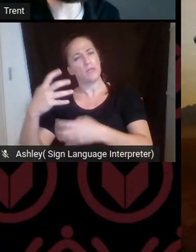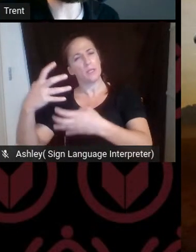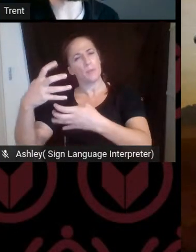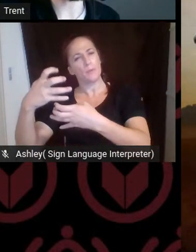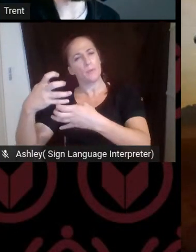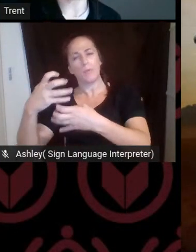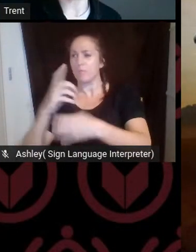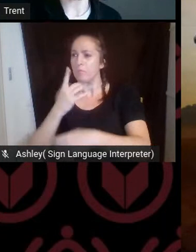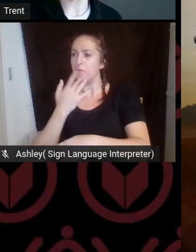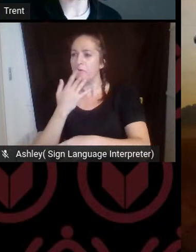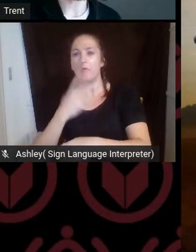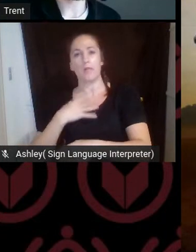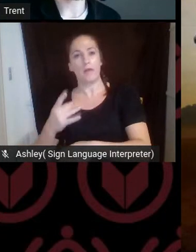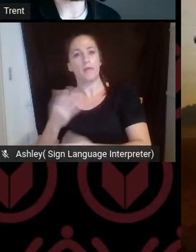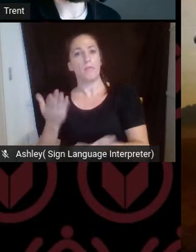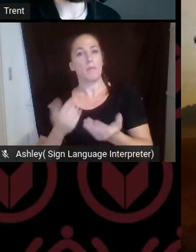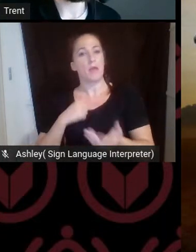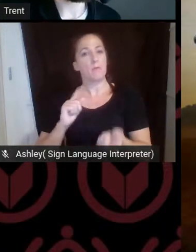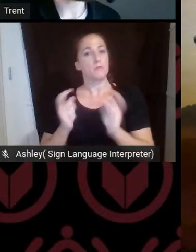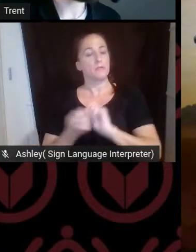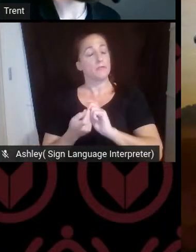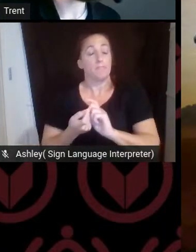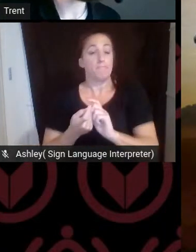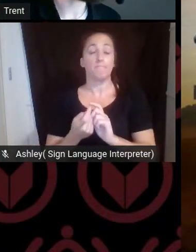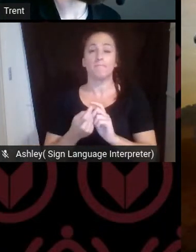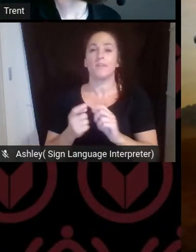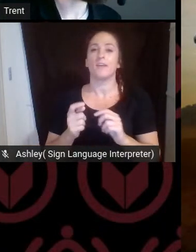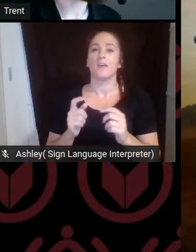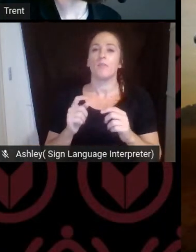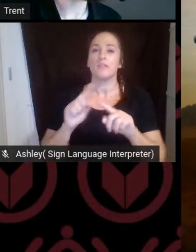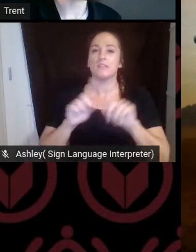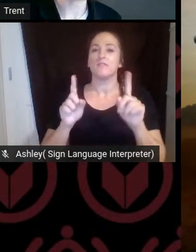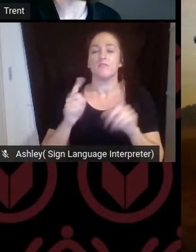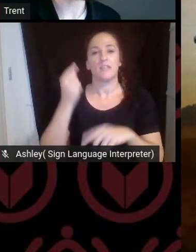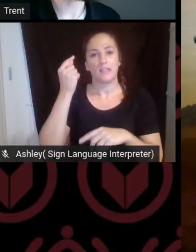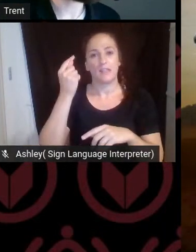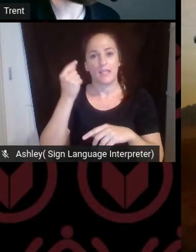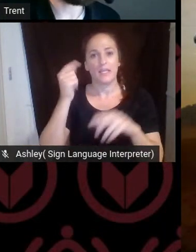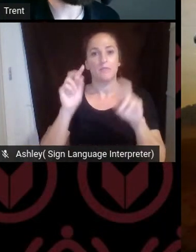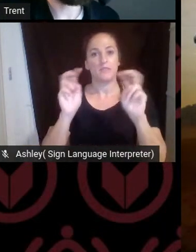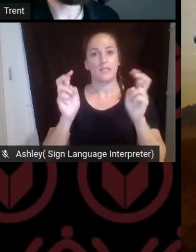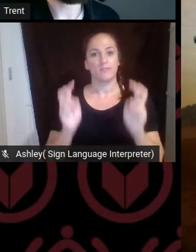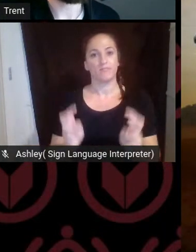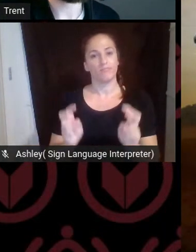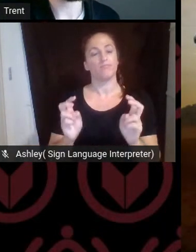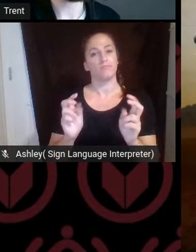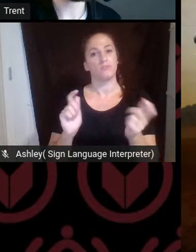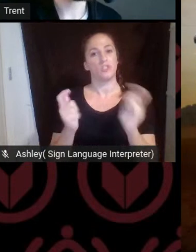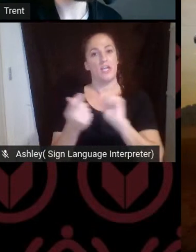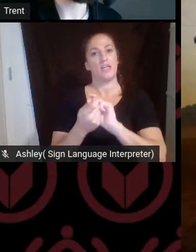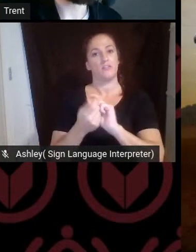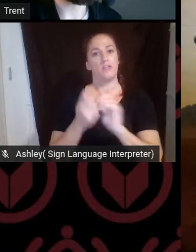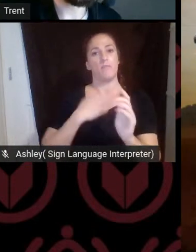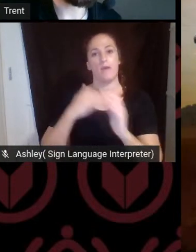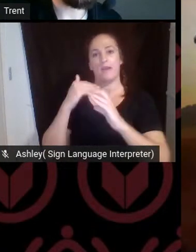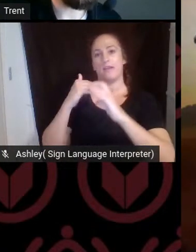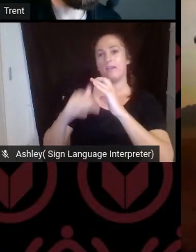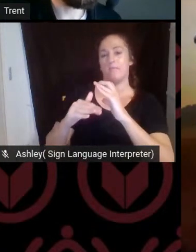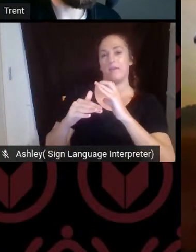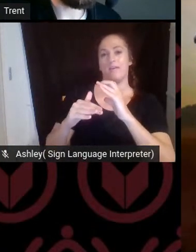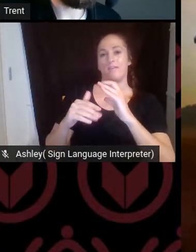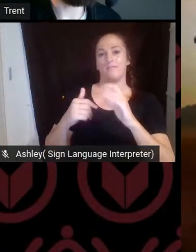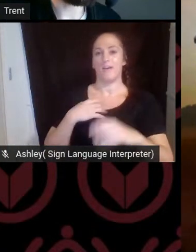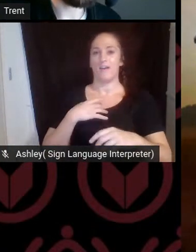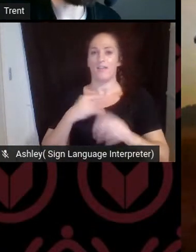upload and choose different themes to. You'll see the little kind of steampunky background I got here in my email, just because I think that's